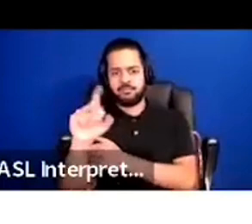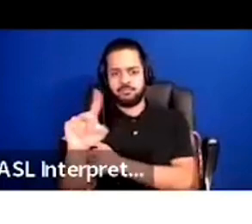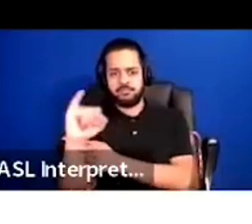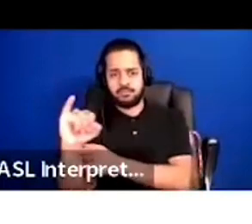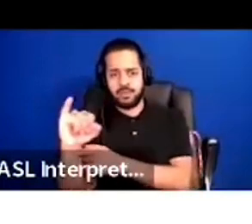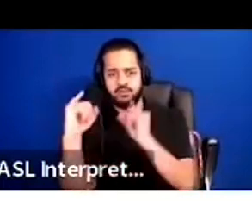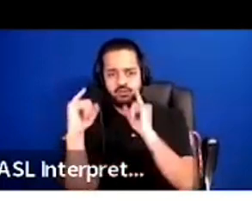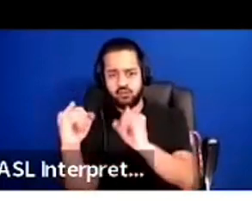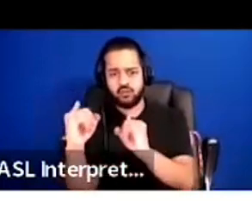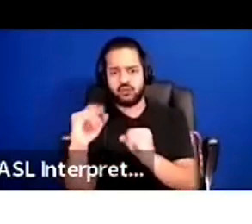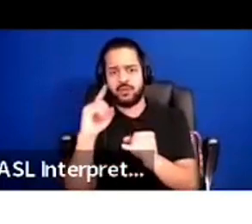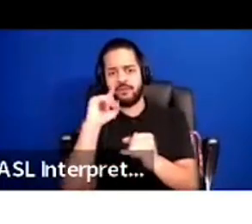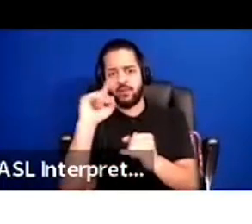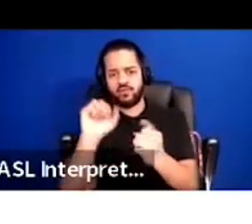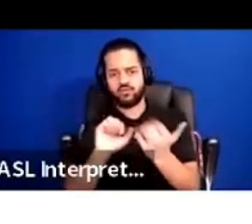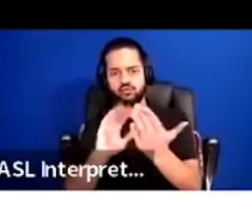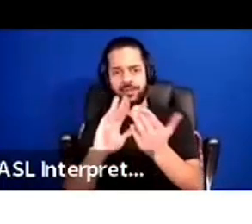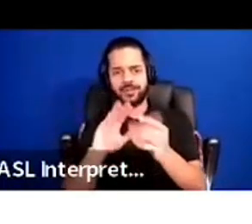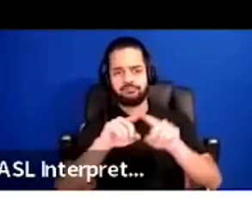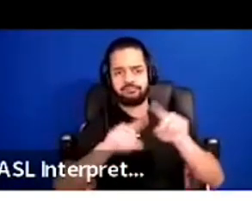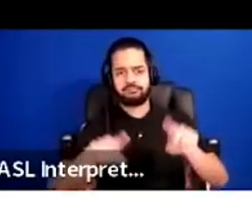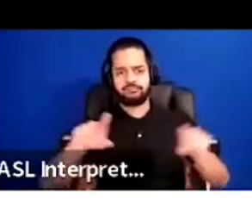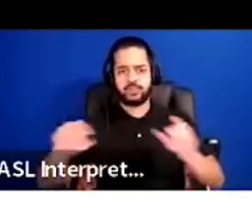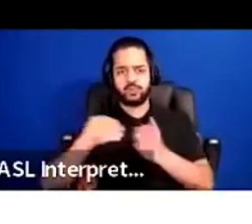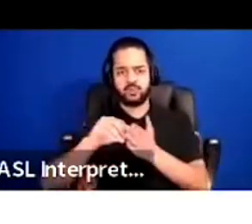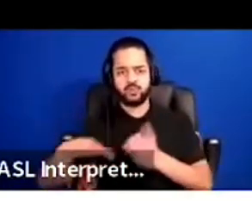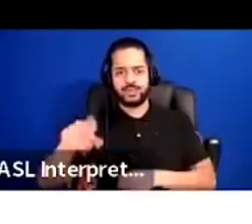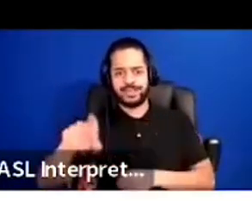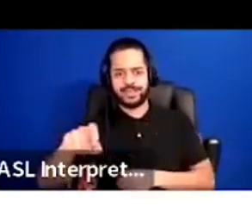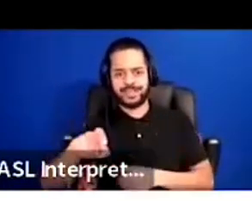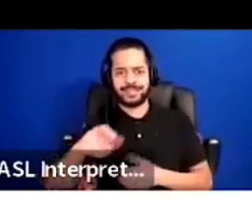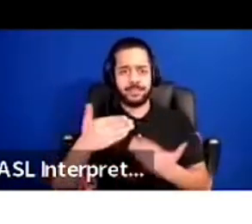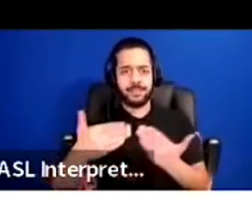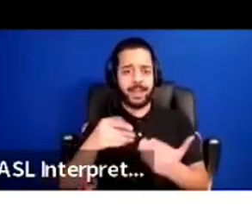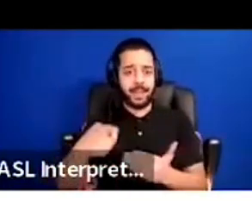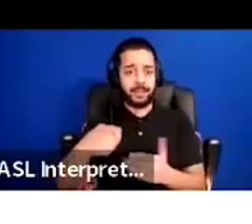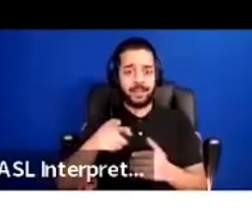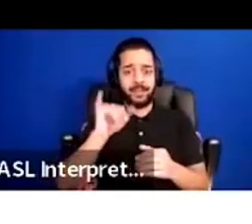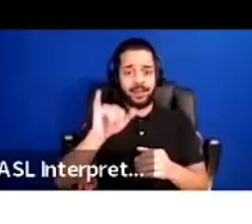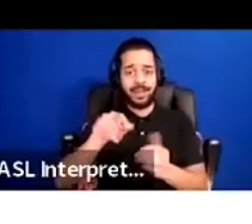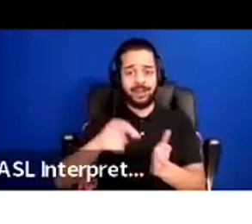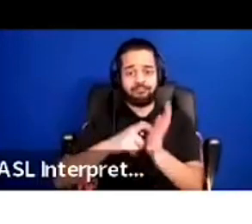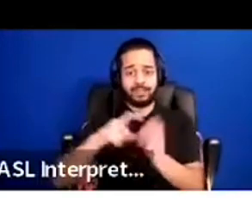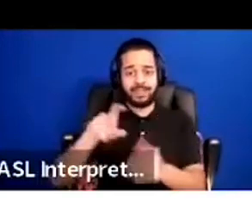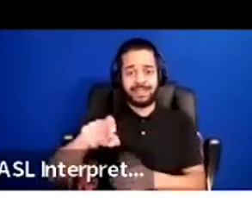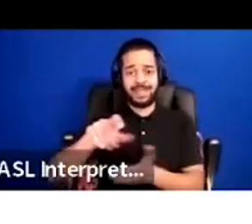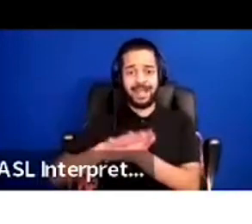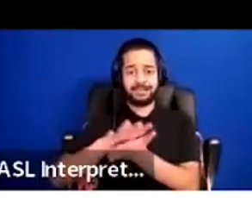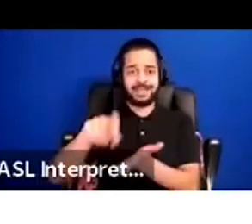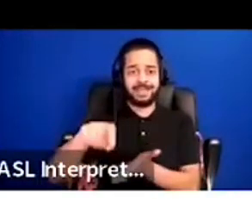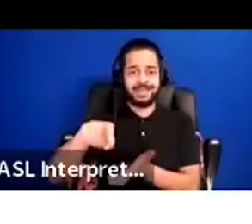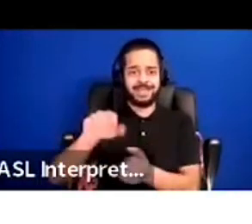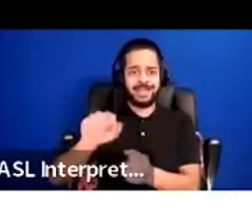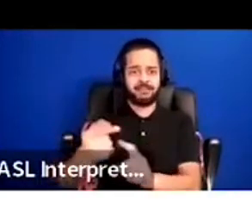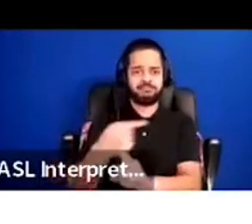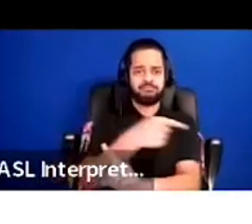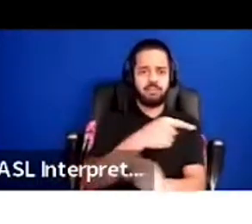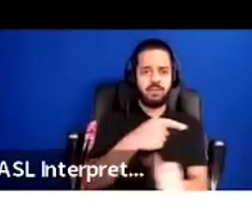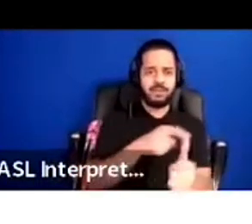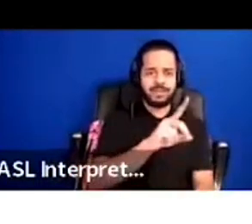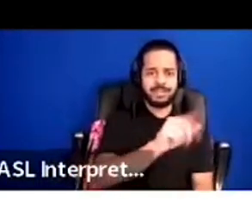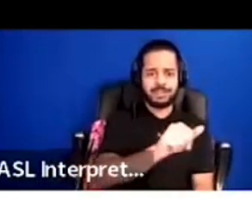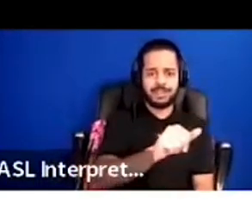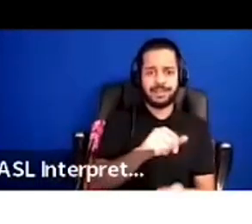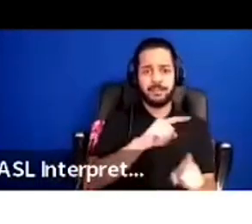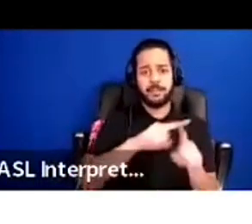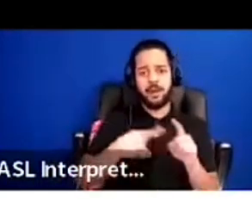individual needs that come as a result of the student's disability. But then we also have to remember that every student has a strength, and we